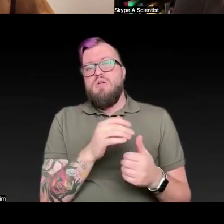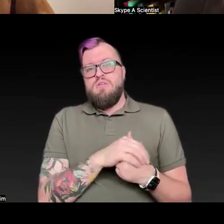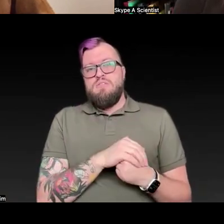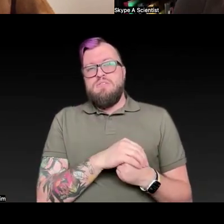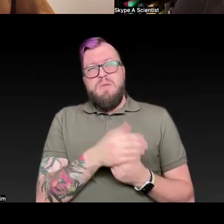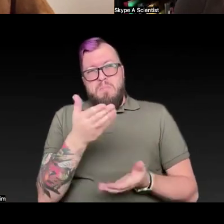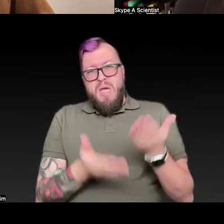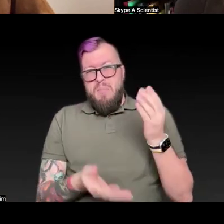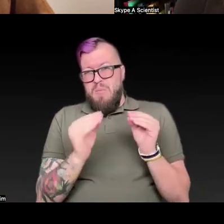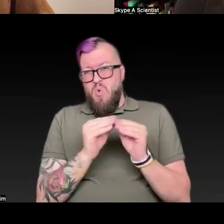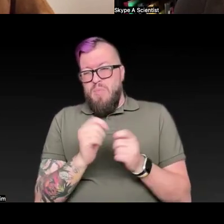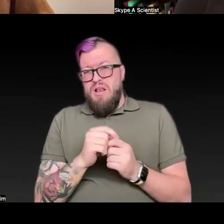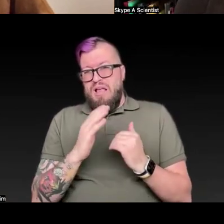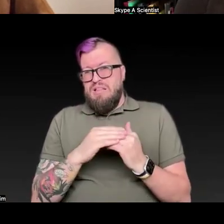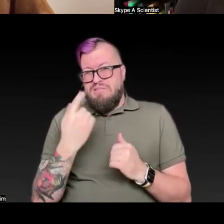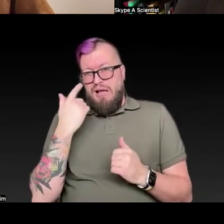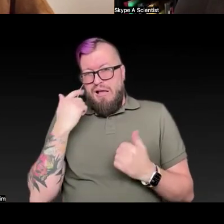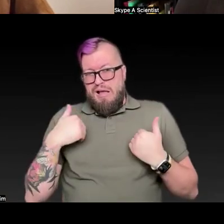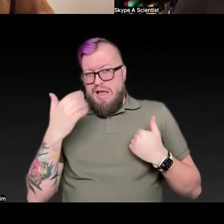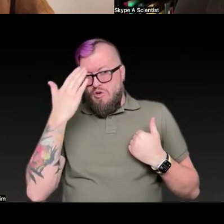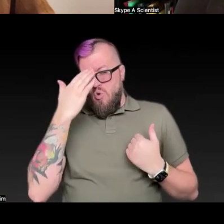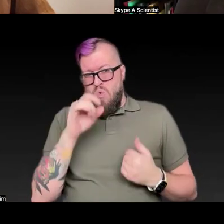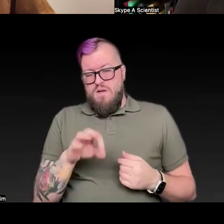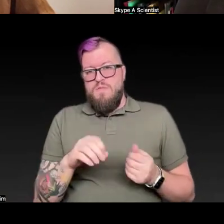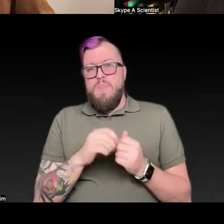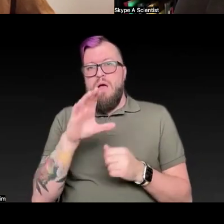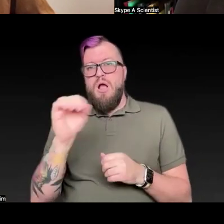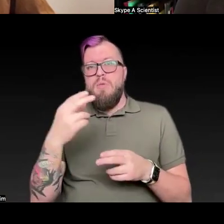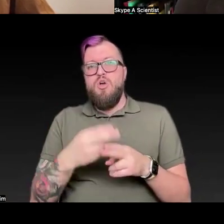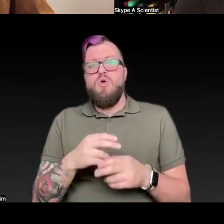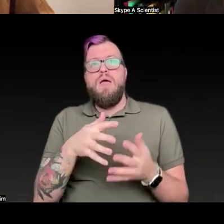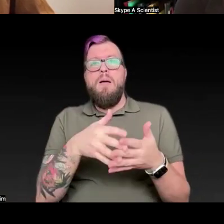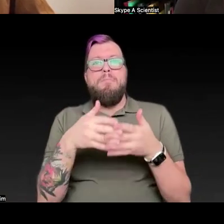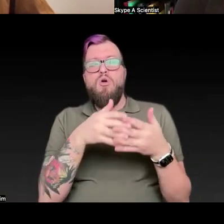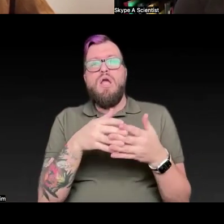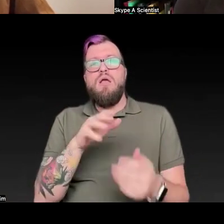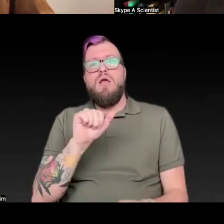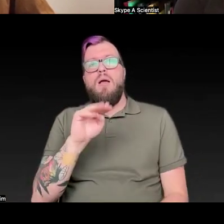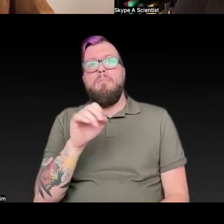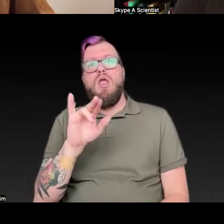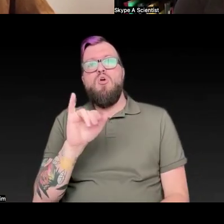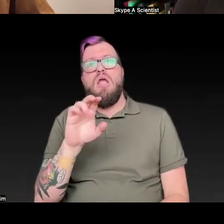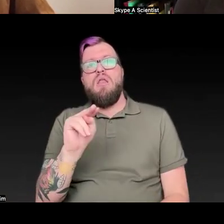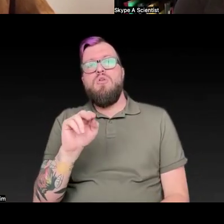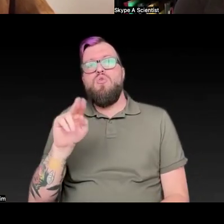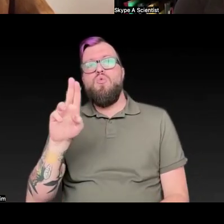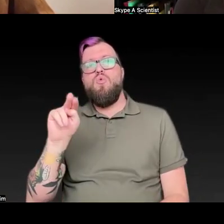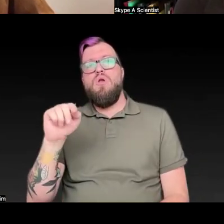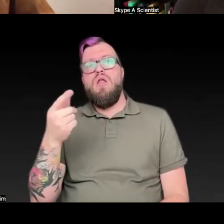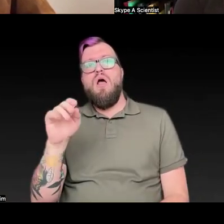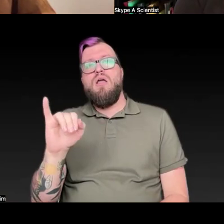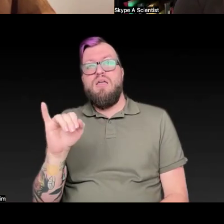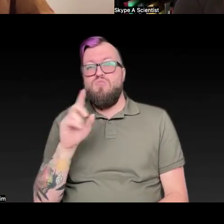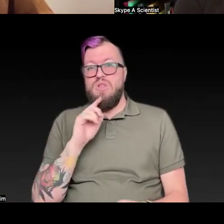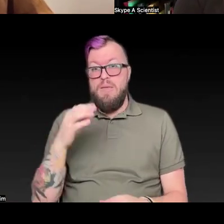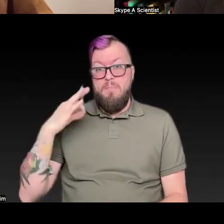there may be more. That's the only one that I know of. You know. It's a company called American Unagi. It's based in Maine. Yeah. Maine is one of only two states